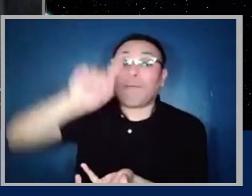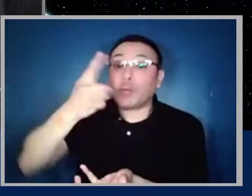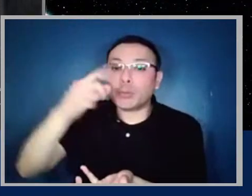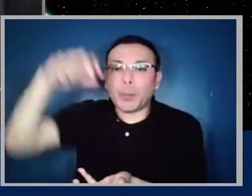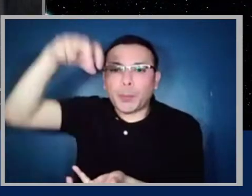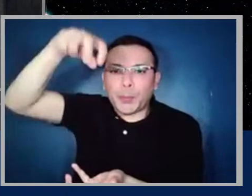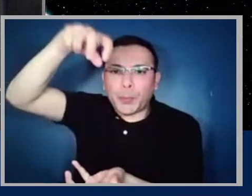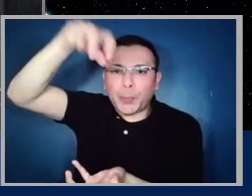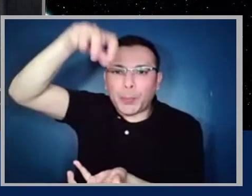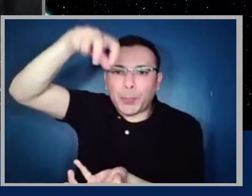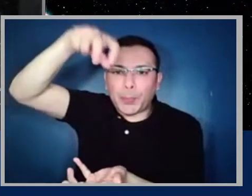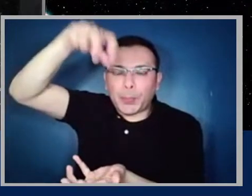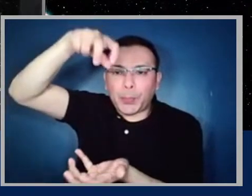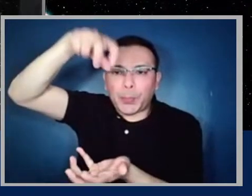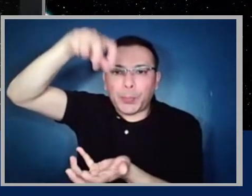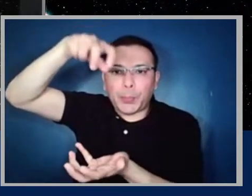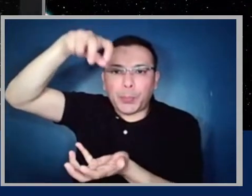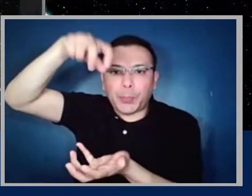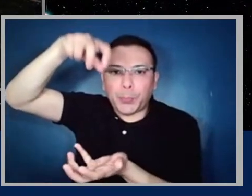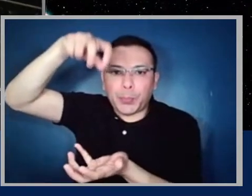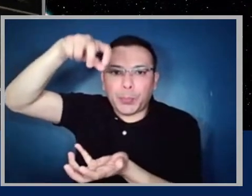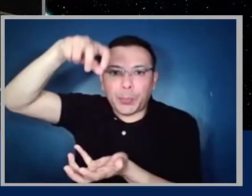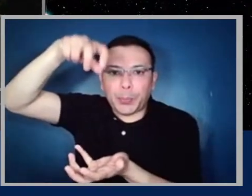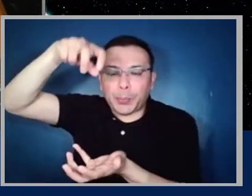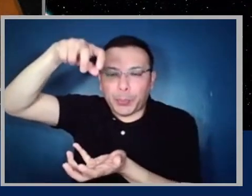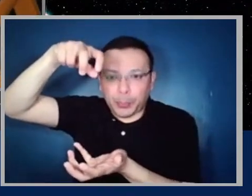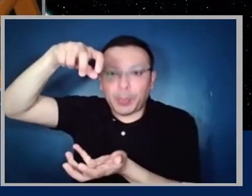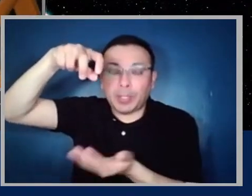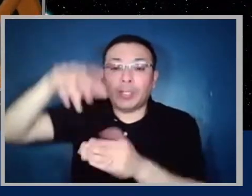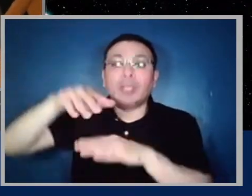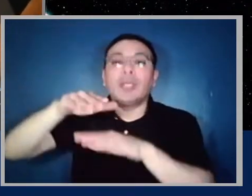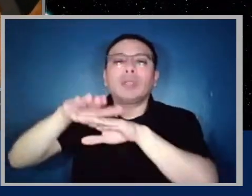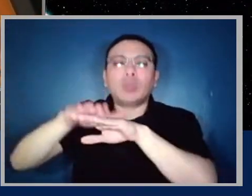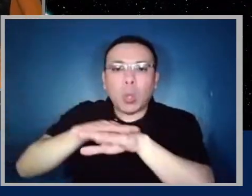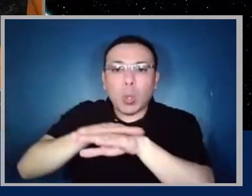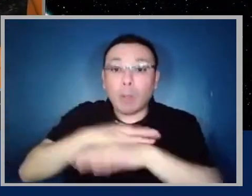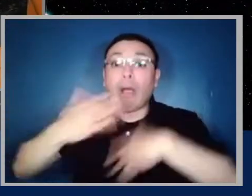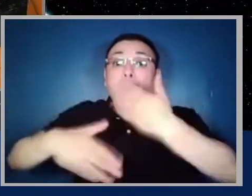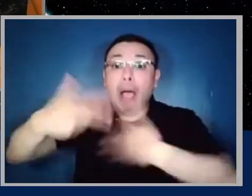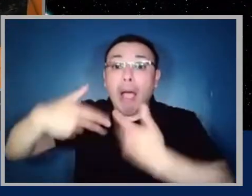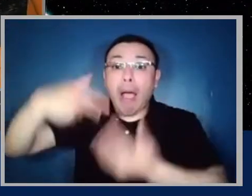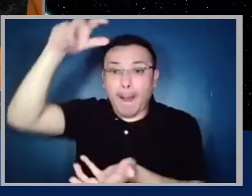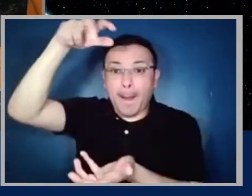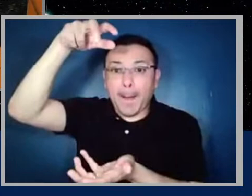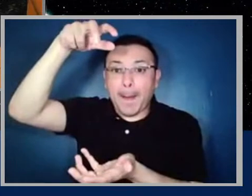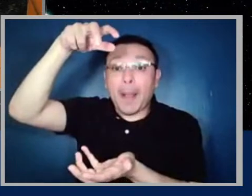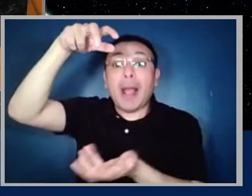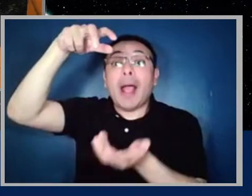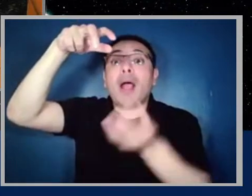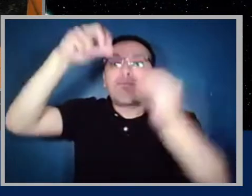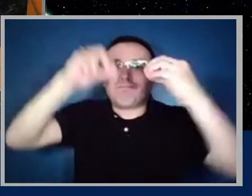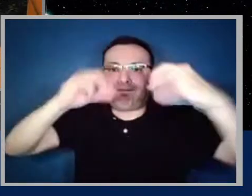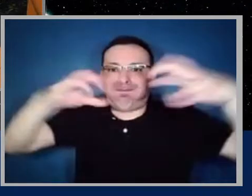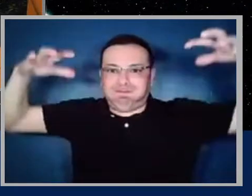parachutes deploy, help it slow down even further. And then the main parachutes will come out at a